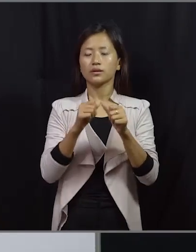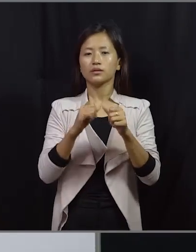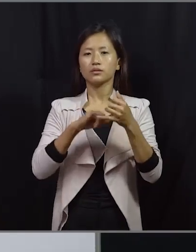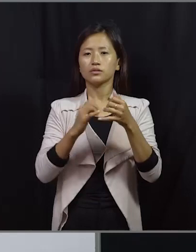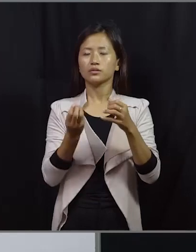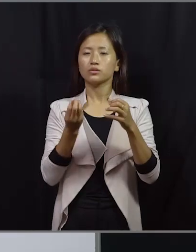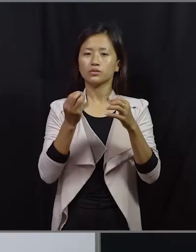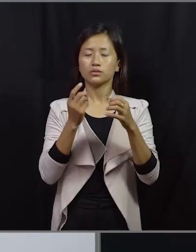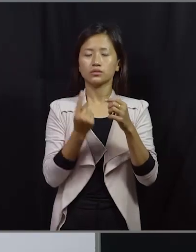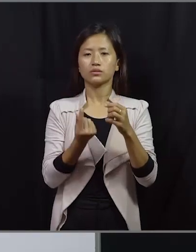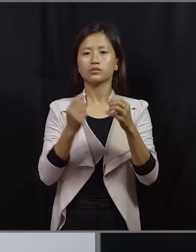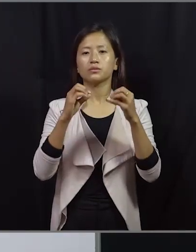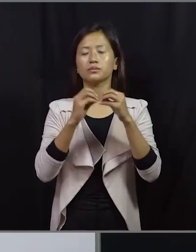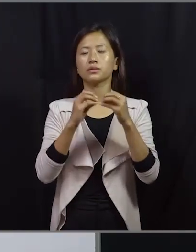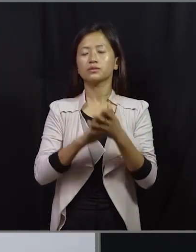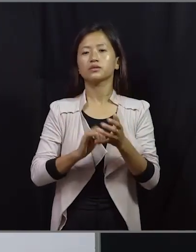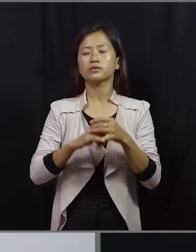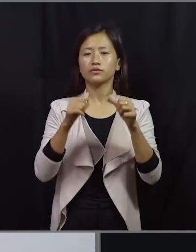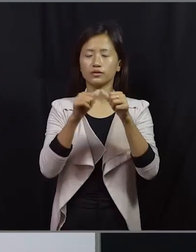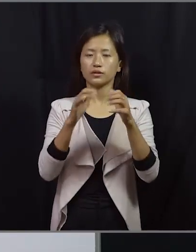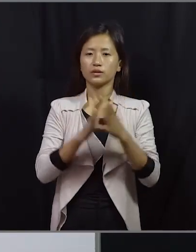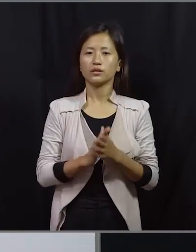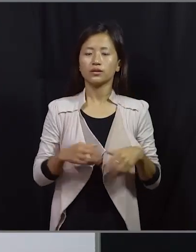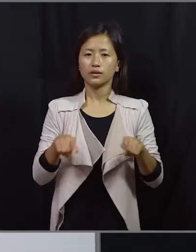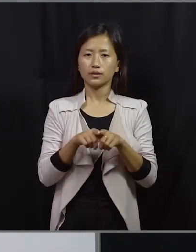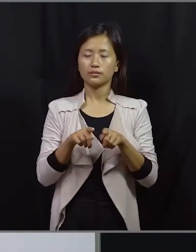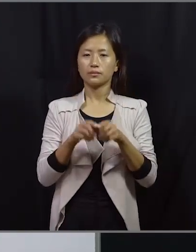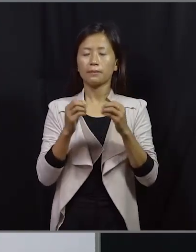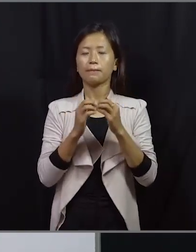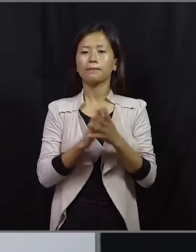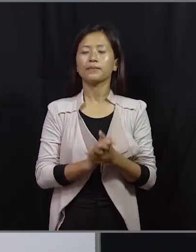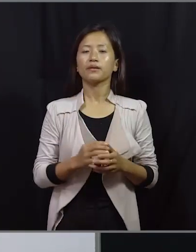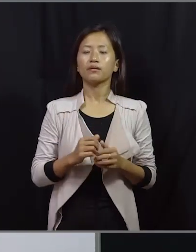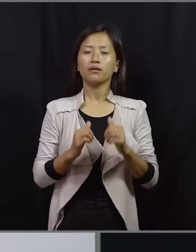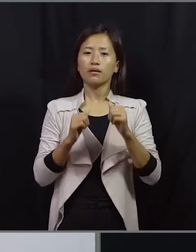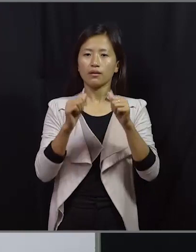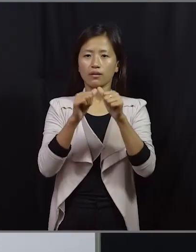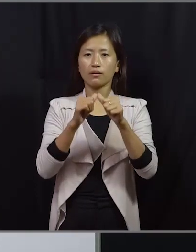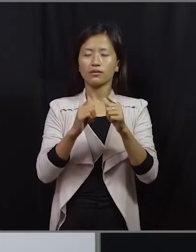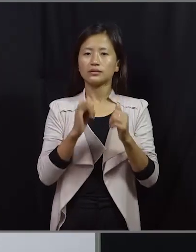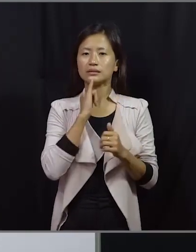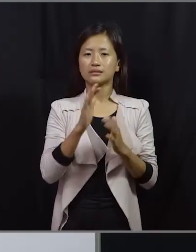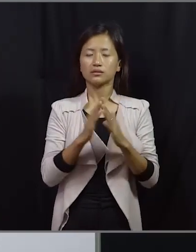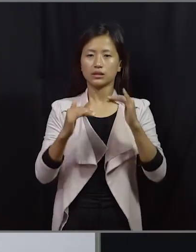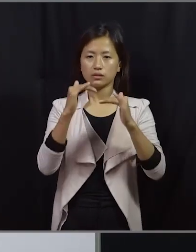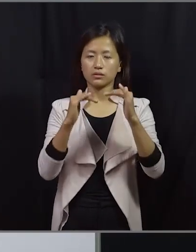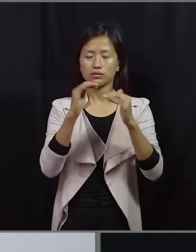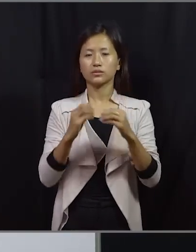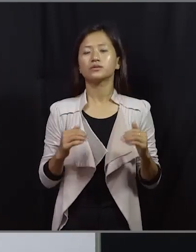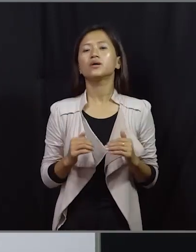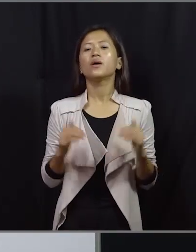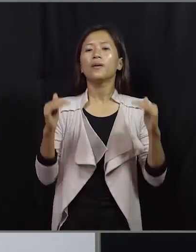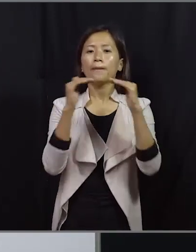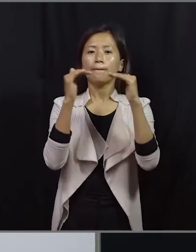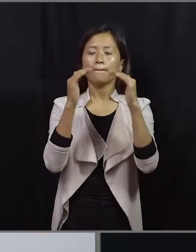A. So, which means A is equal to B. This symbol should be read as if